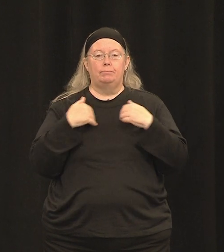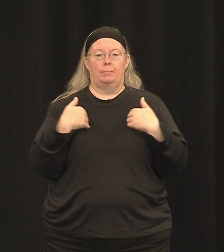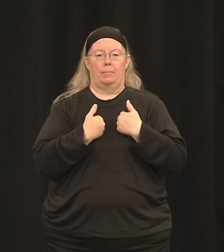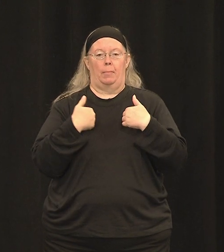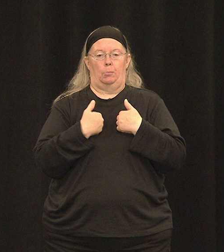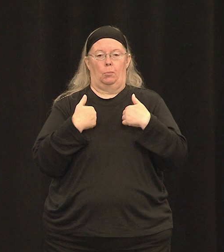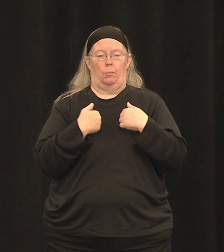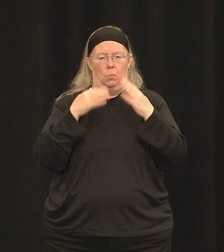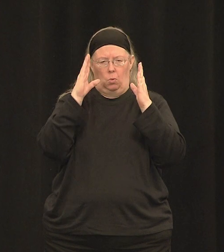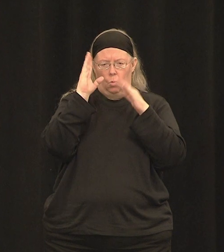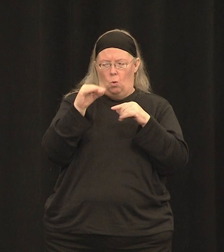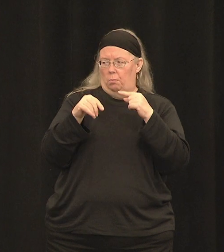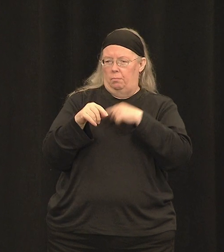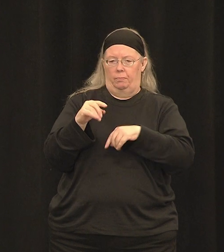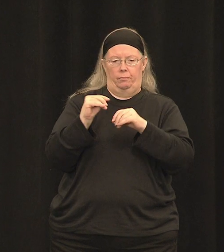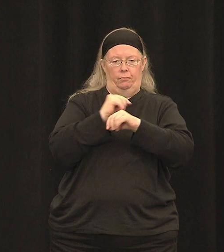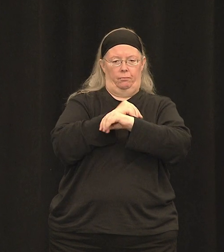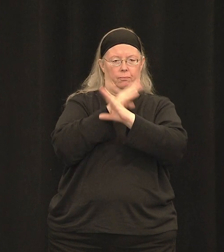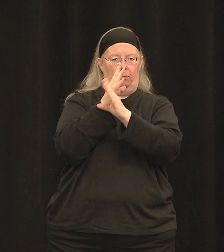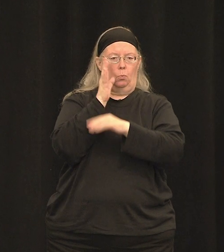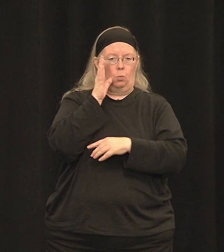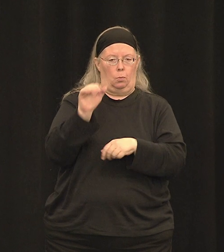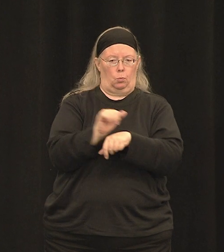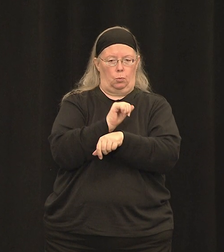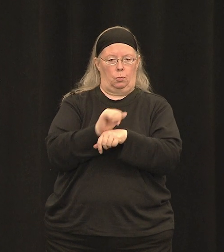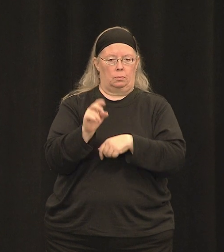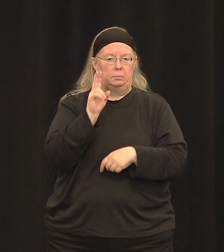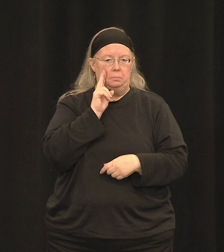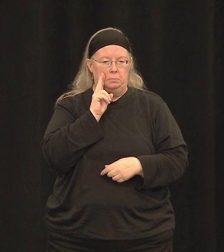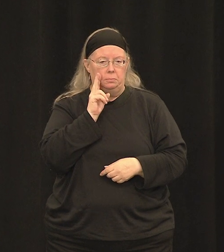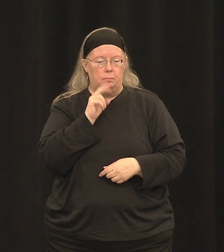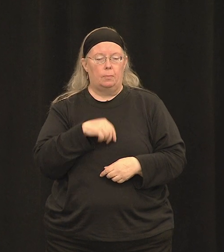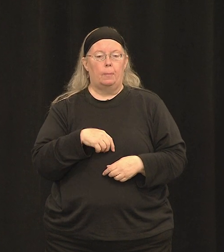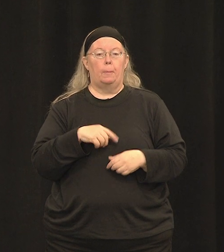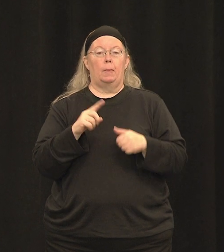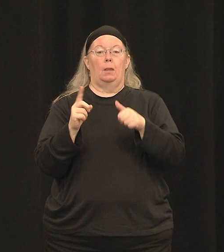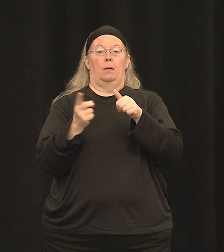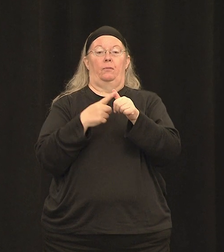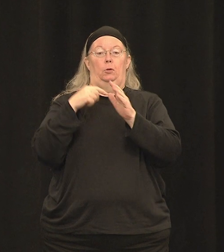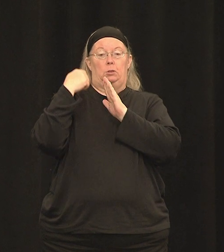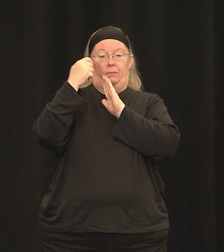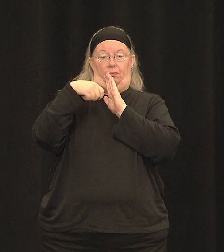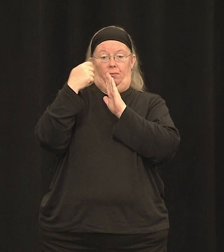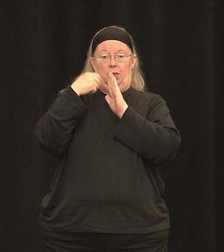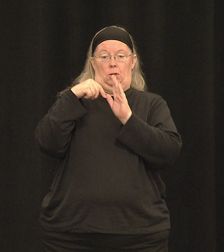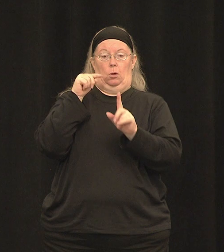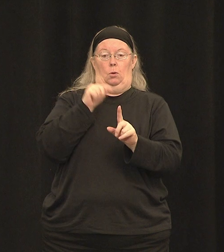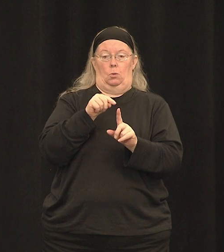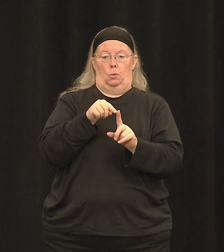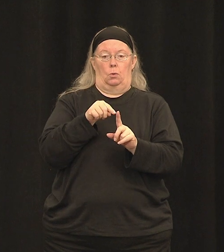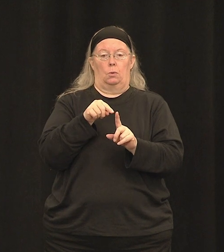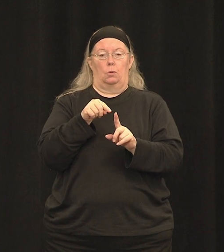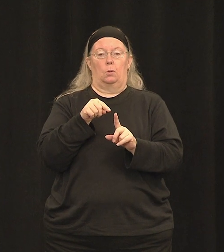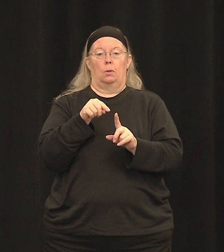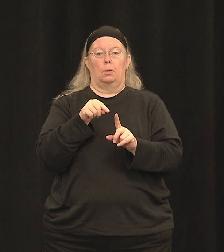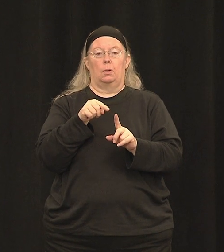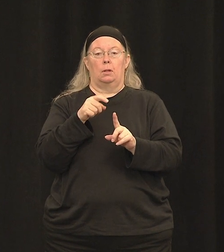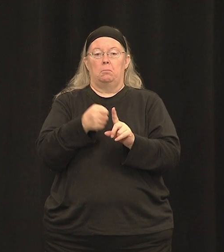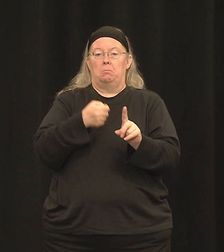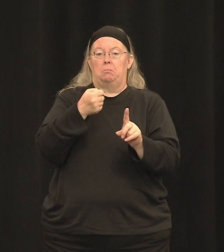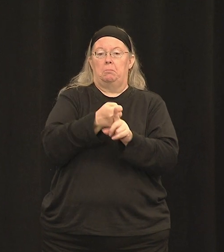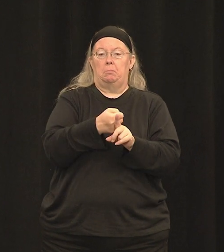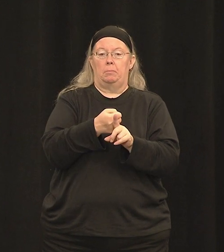model. The first video will be a wild type or unaffected pig going through an obstacle course, and the second will be our